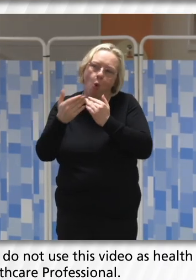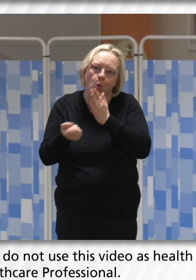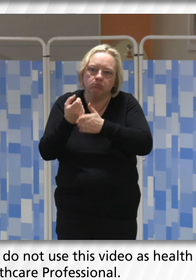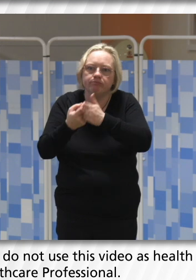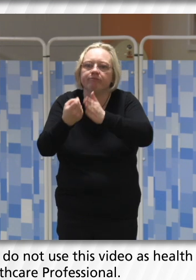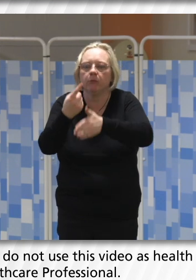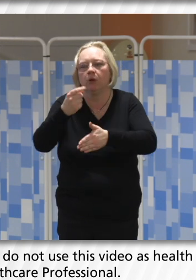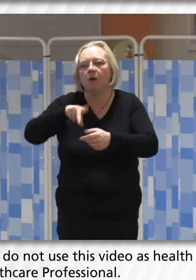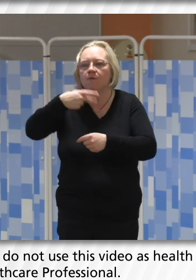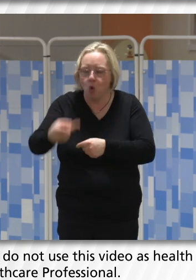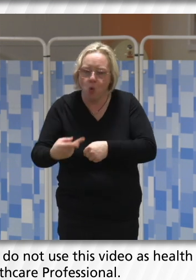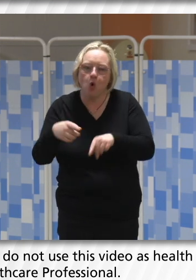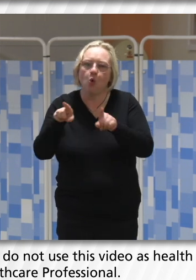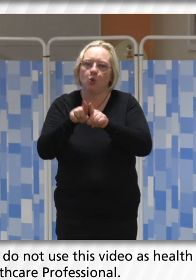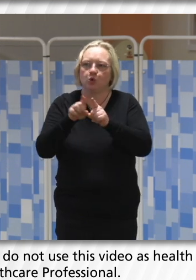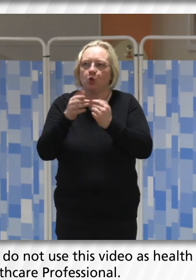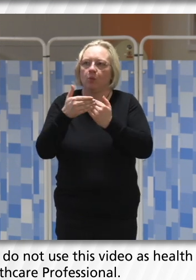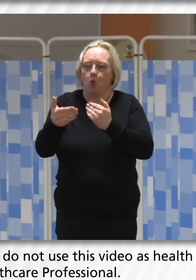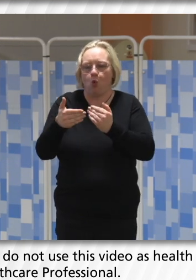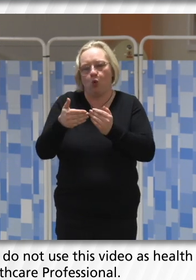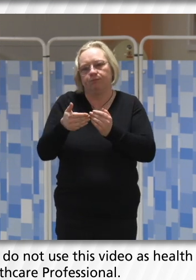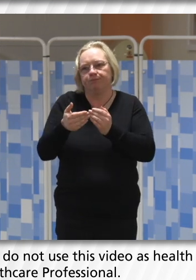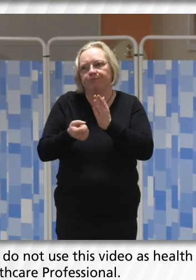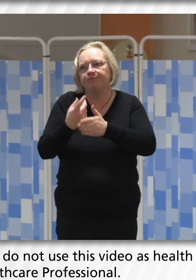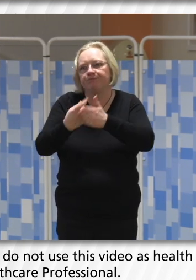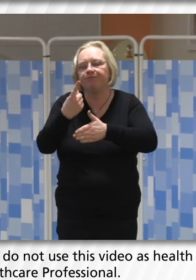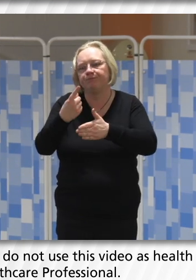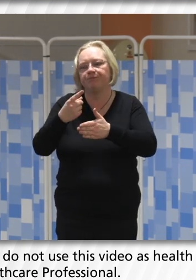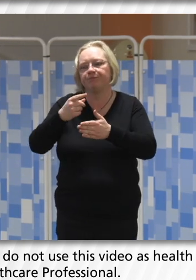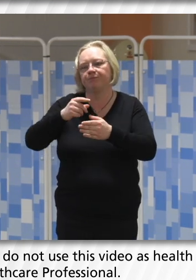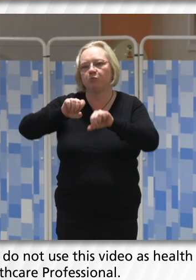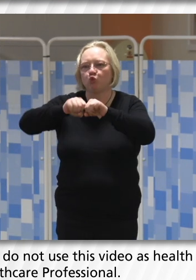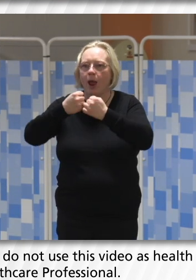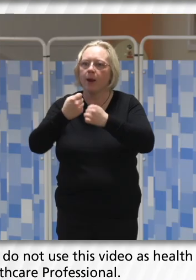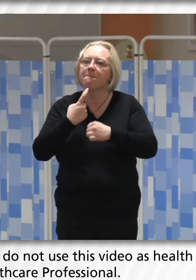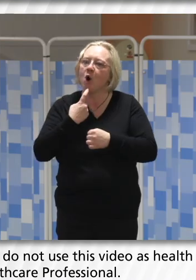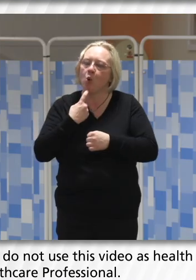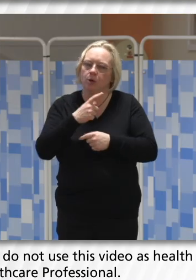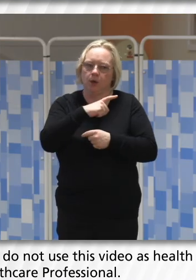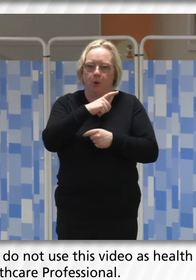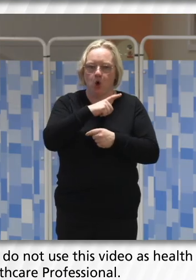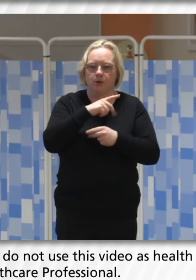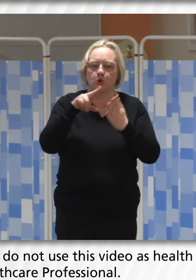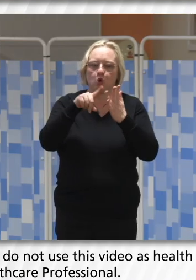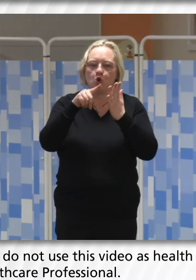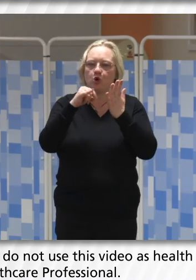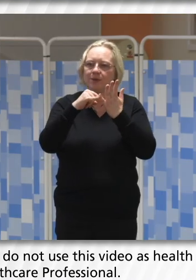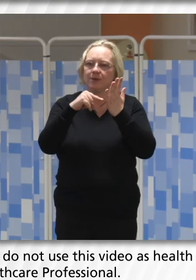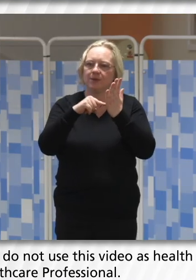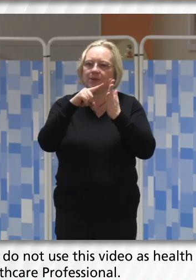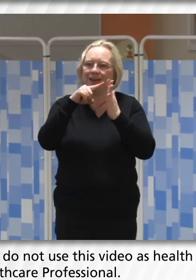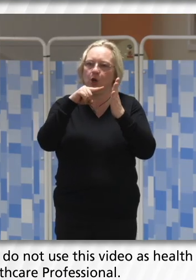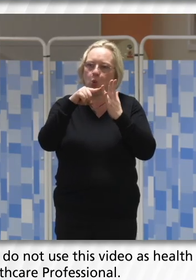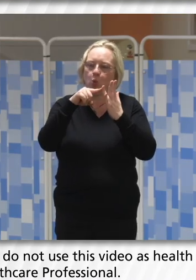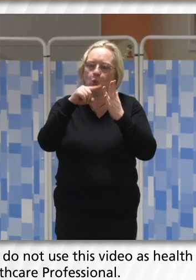to fracture because they're more likely to get osteoporosis. So we need to make sure they're as safe as possible. We can help them with